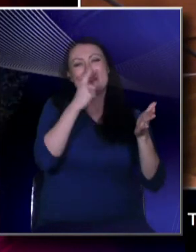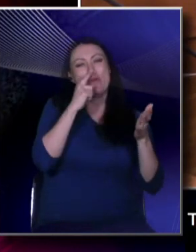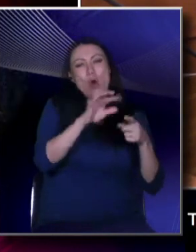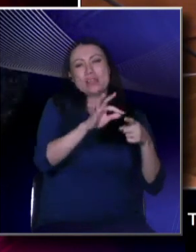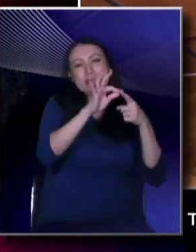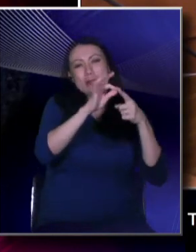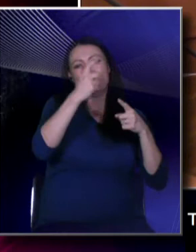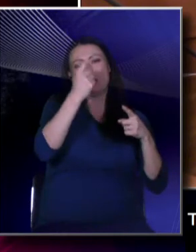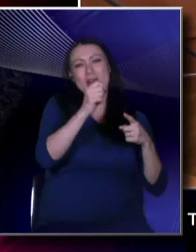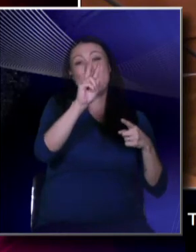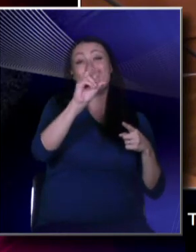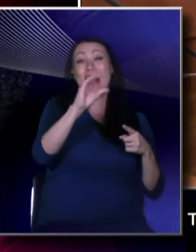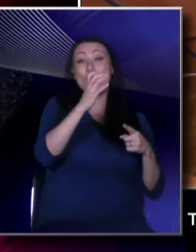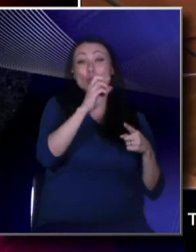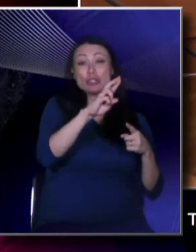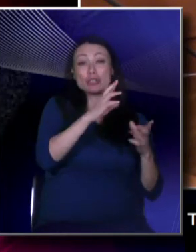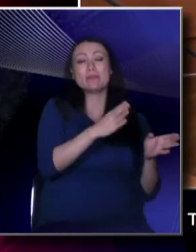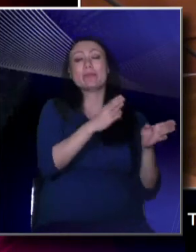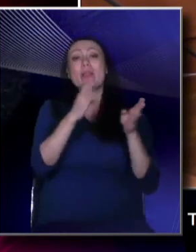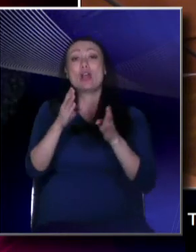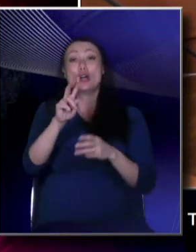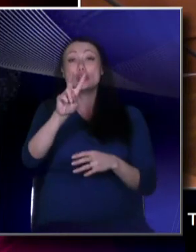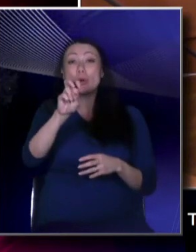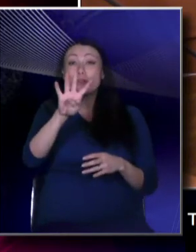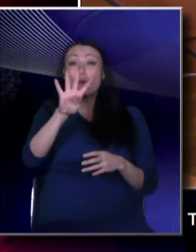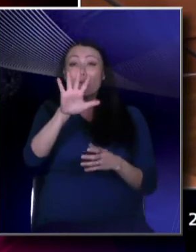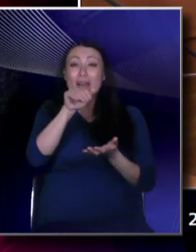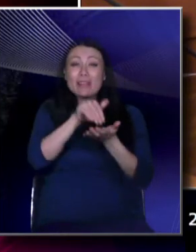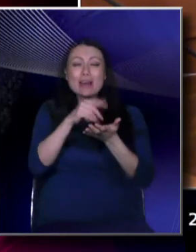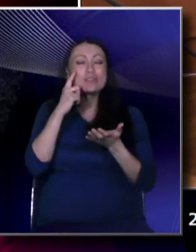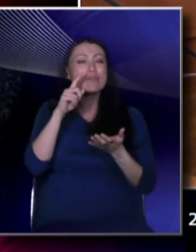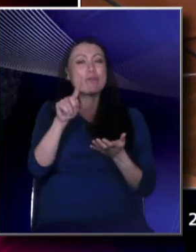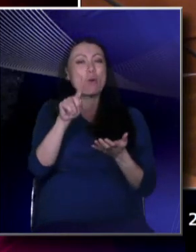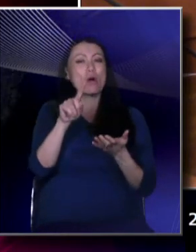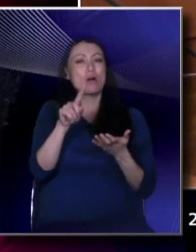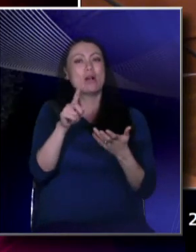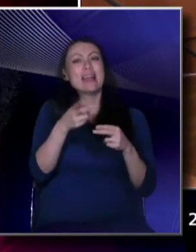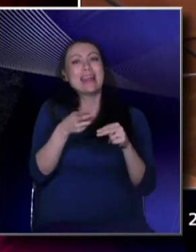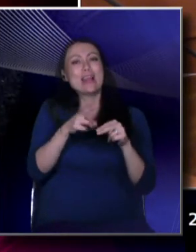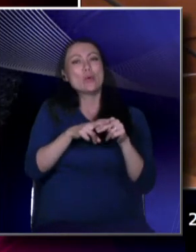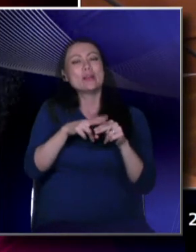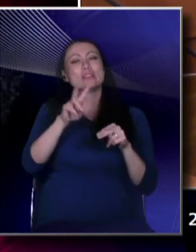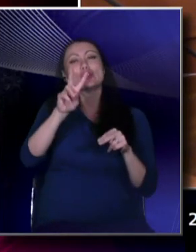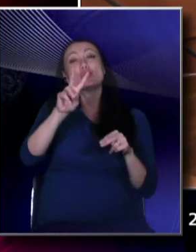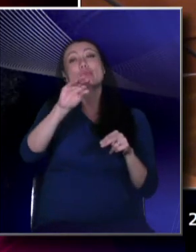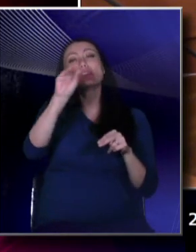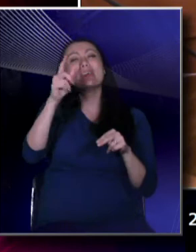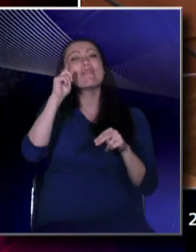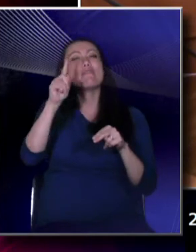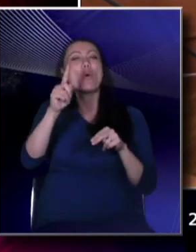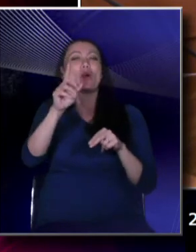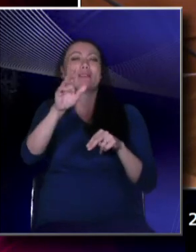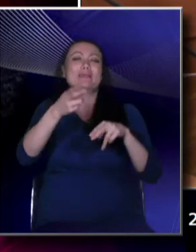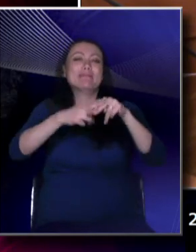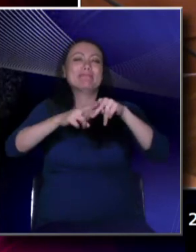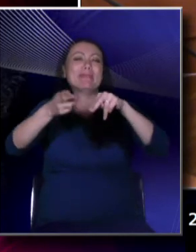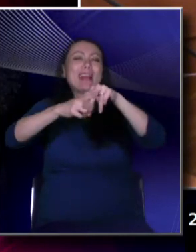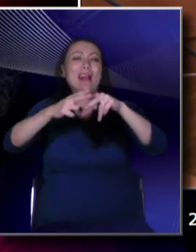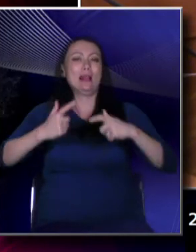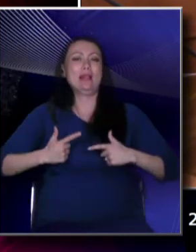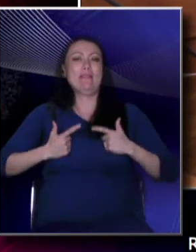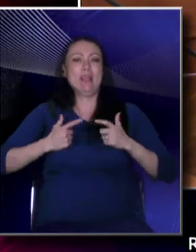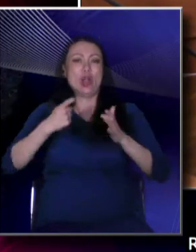well as $245,000 for a base level increase of 2% for inflation. The